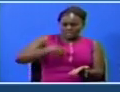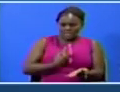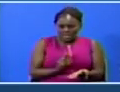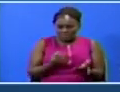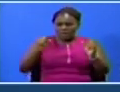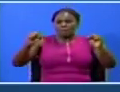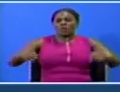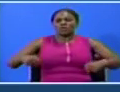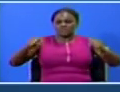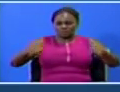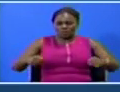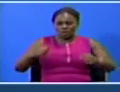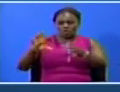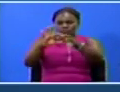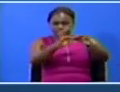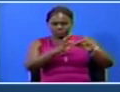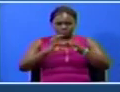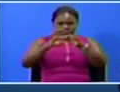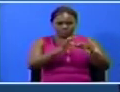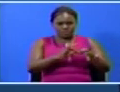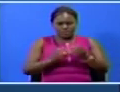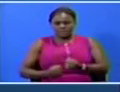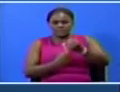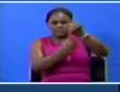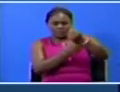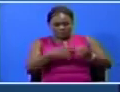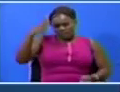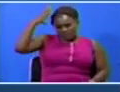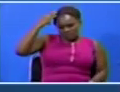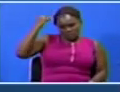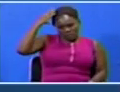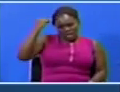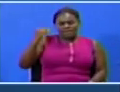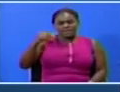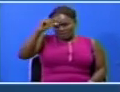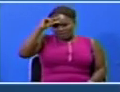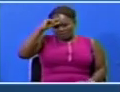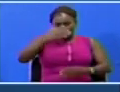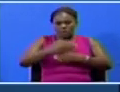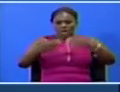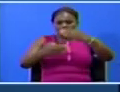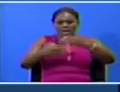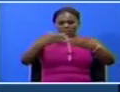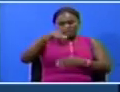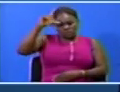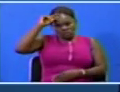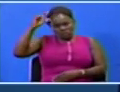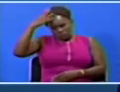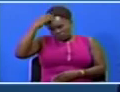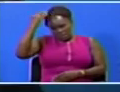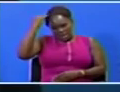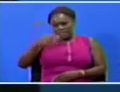be coordinated in supporting the Somali government to build up the Somali National Army and the Somali